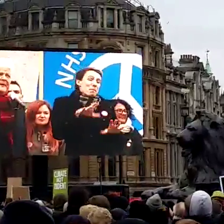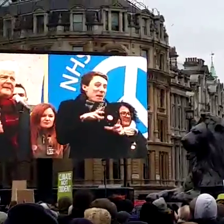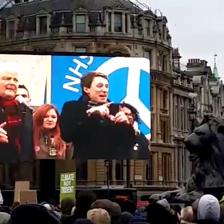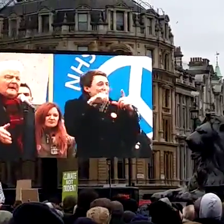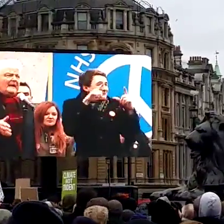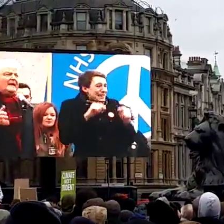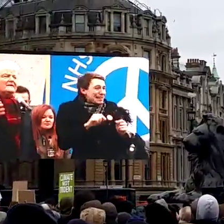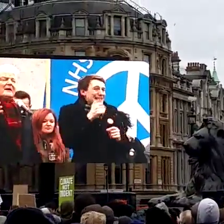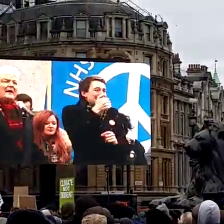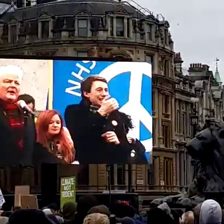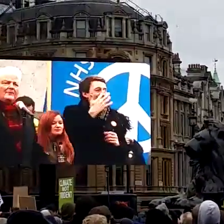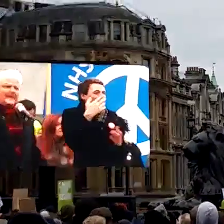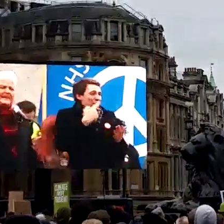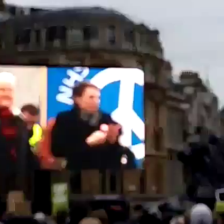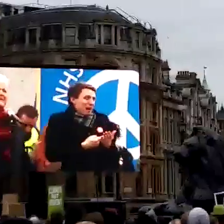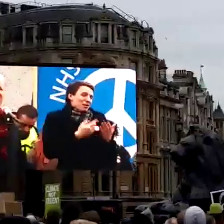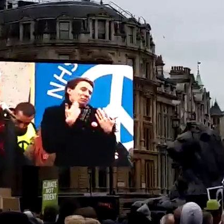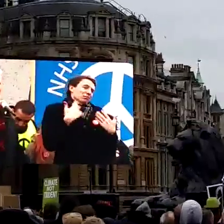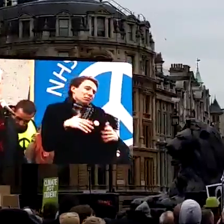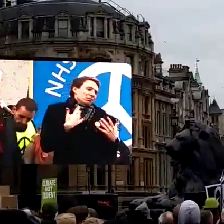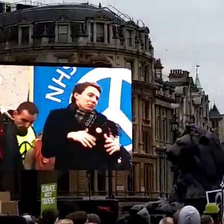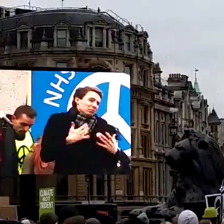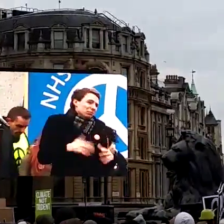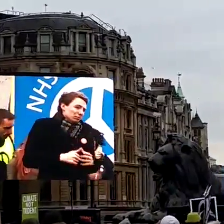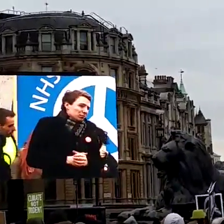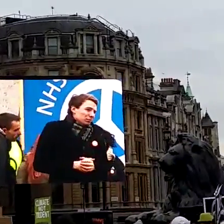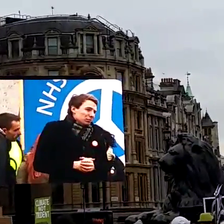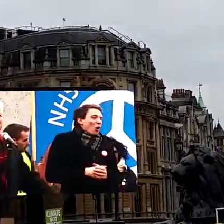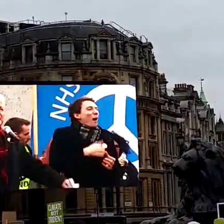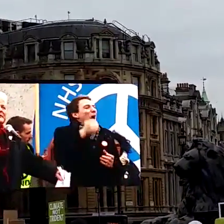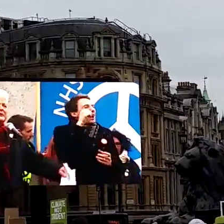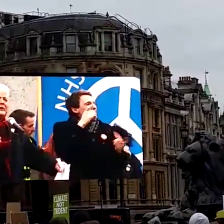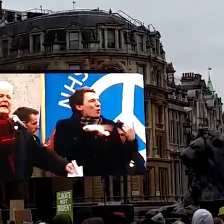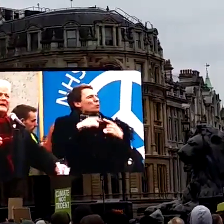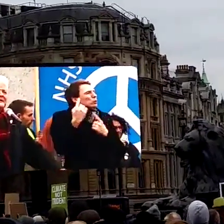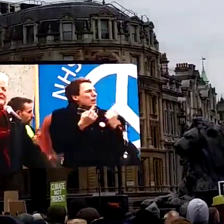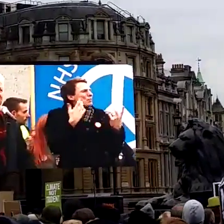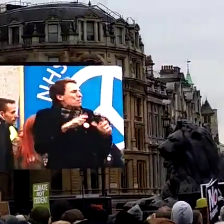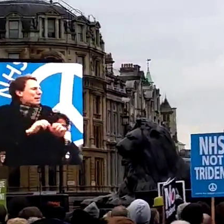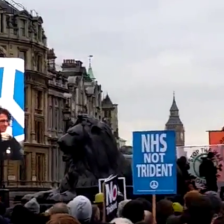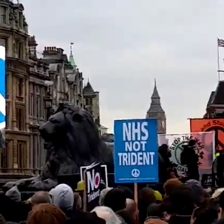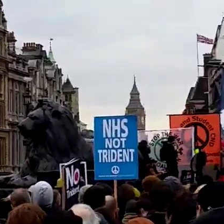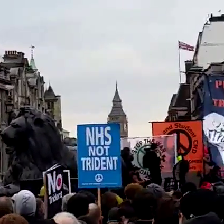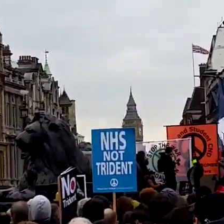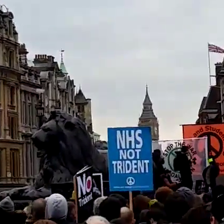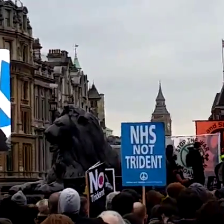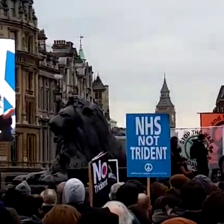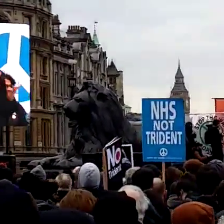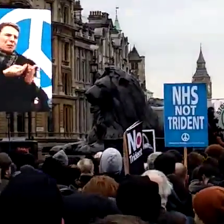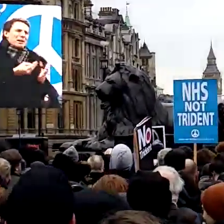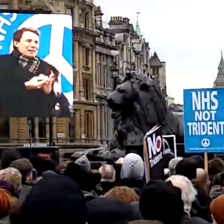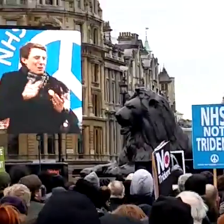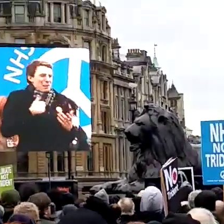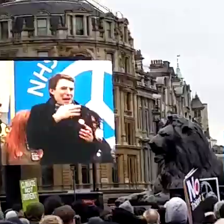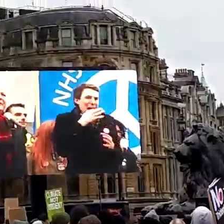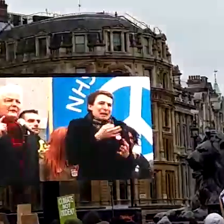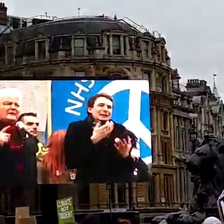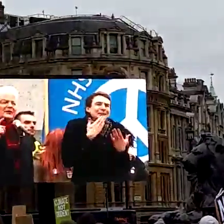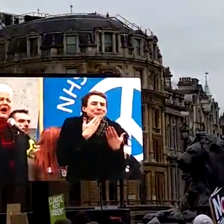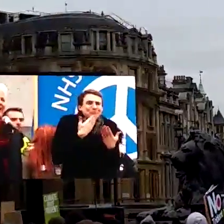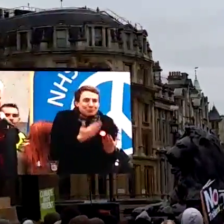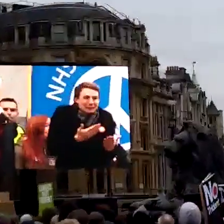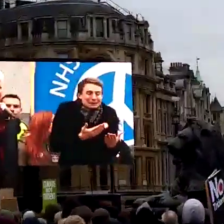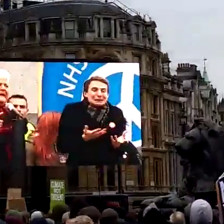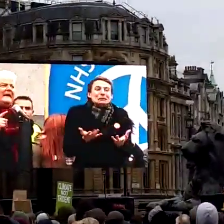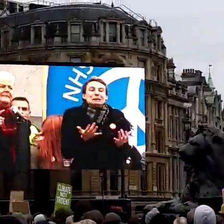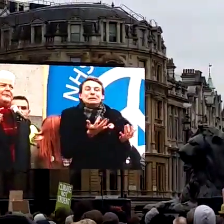brilliant for that money. So I know people have been very generous. I ask to squeeze you just a bit more. And perhaps, if you've got a